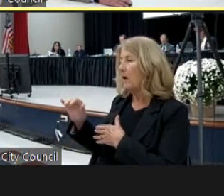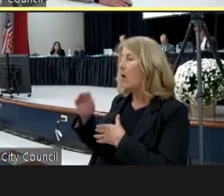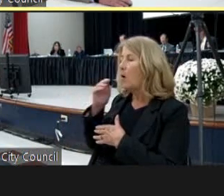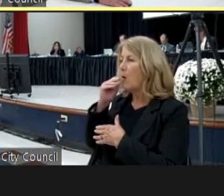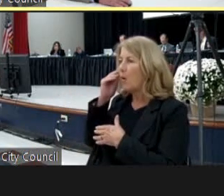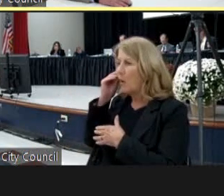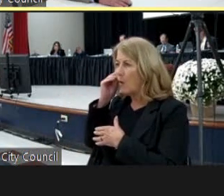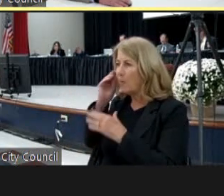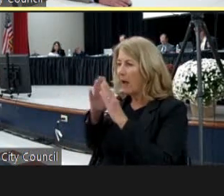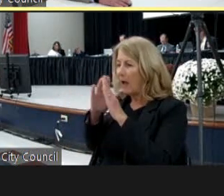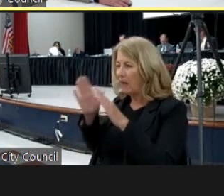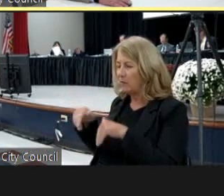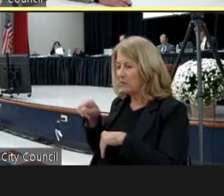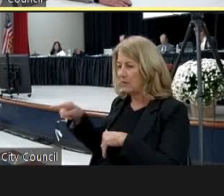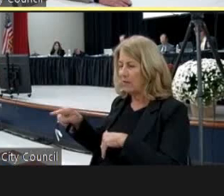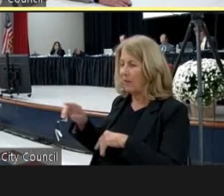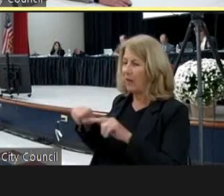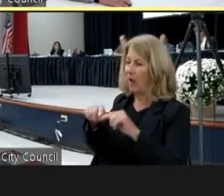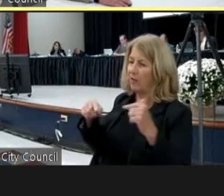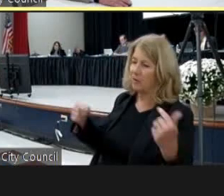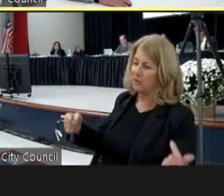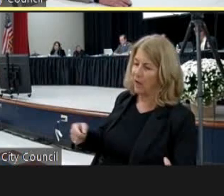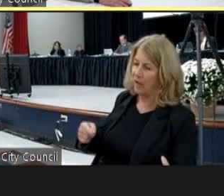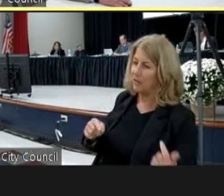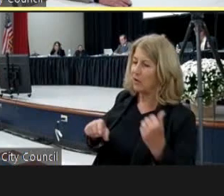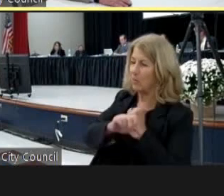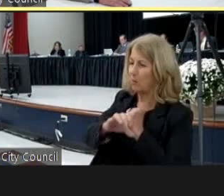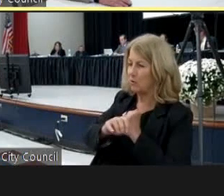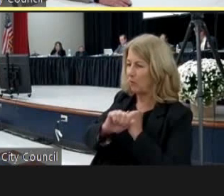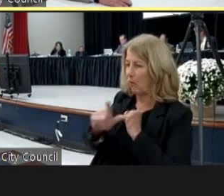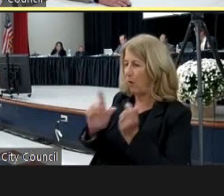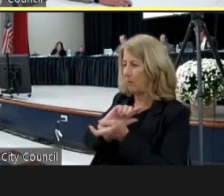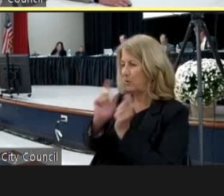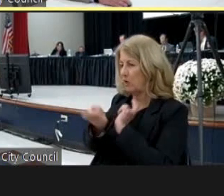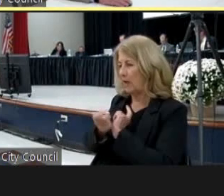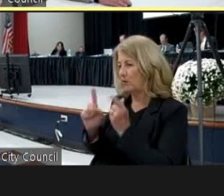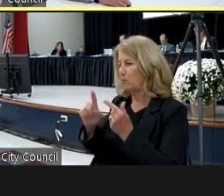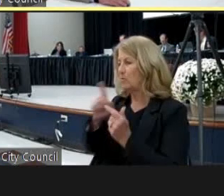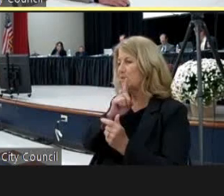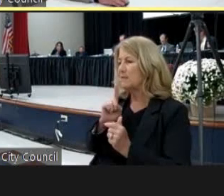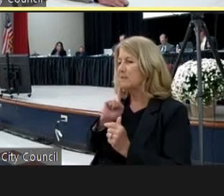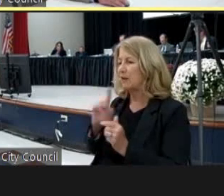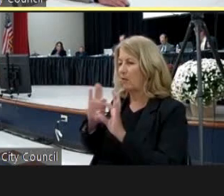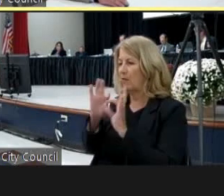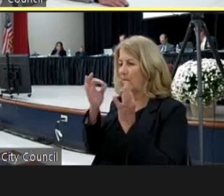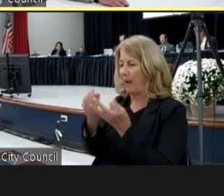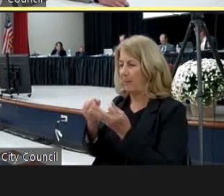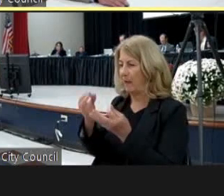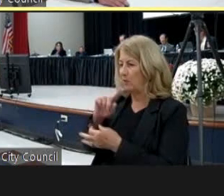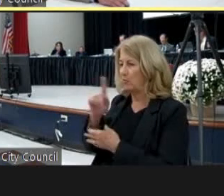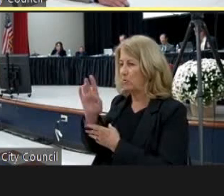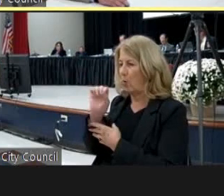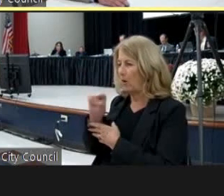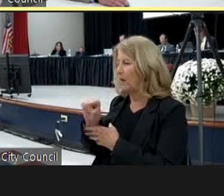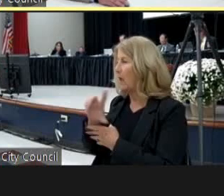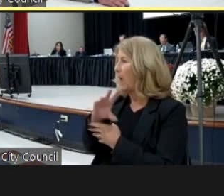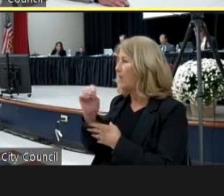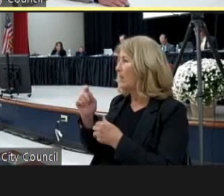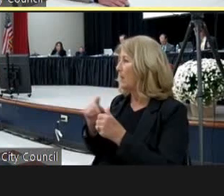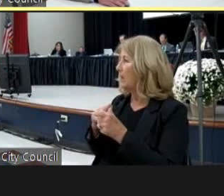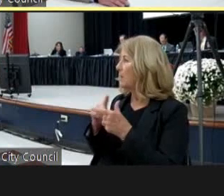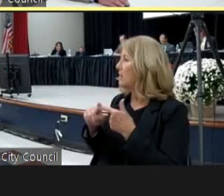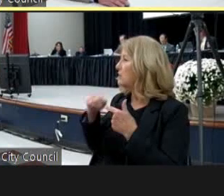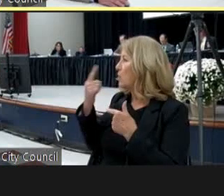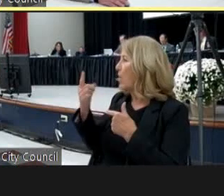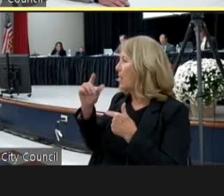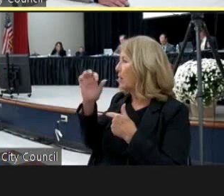already commercial, and then that would all be changed to single family zoning. And then there's one lot